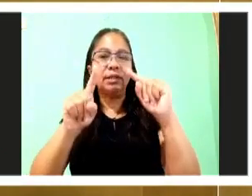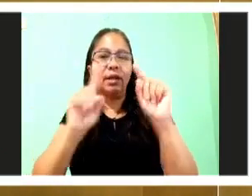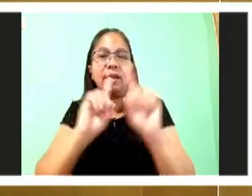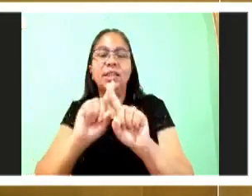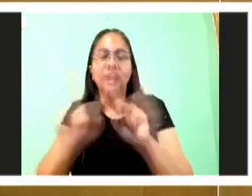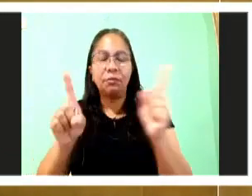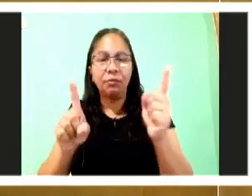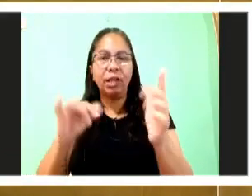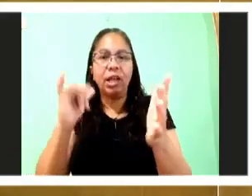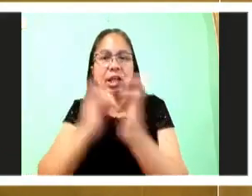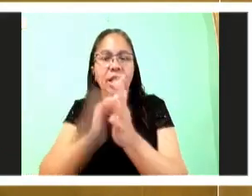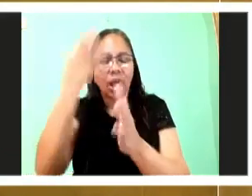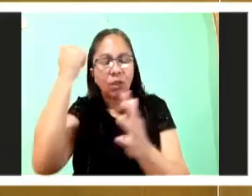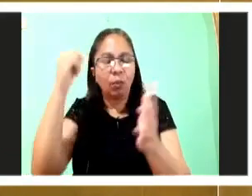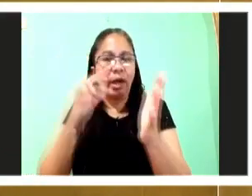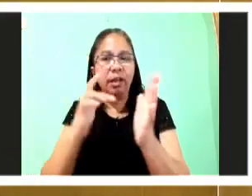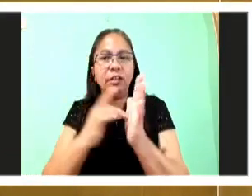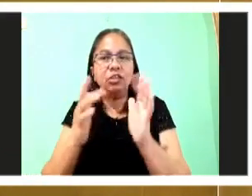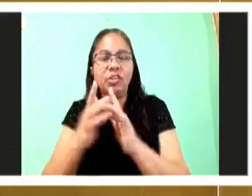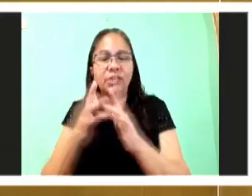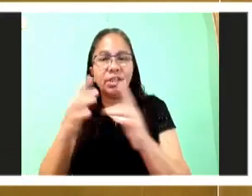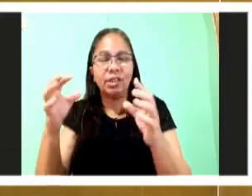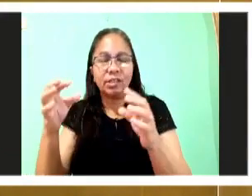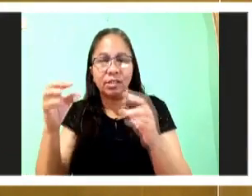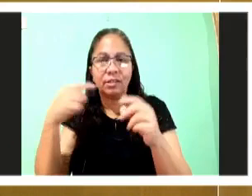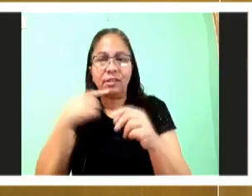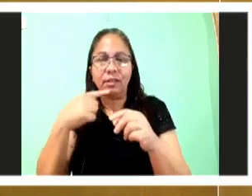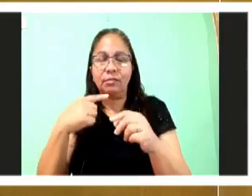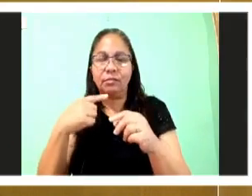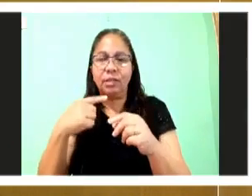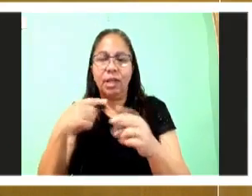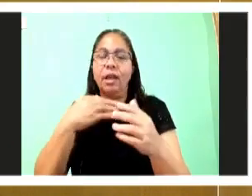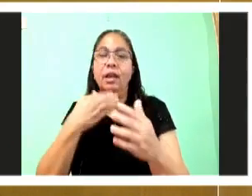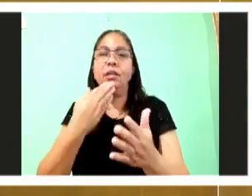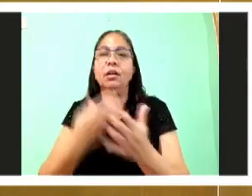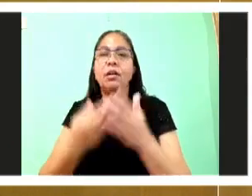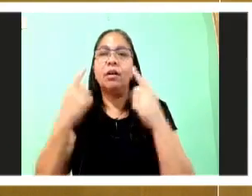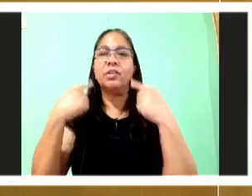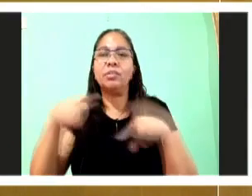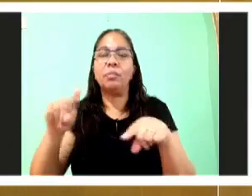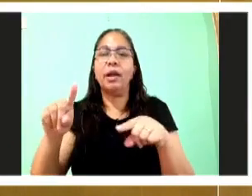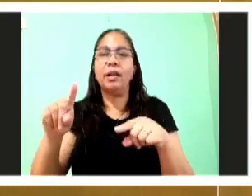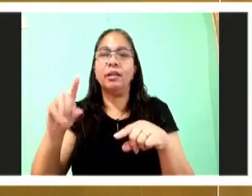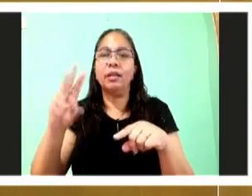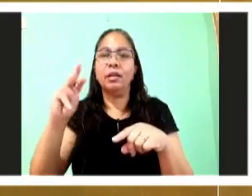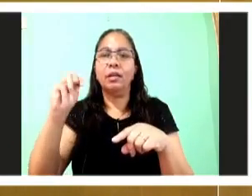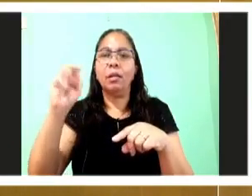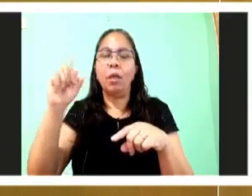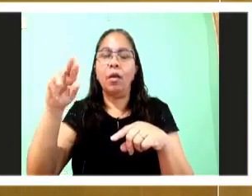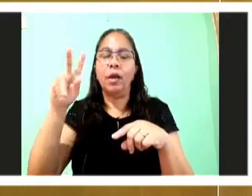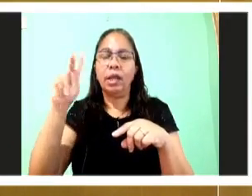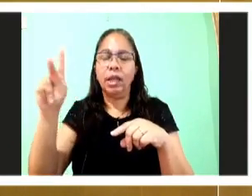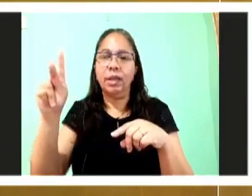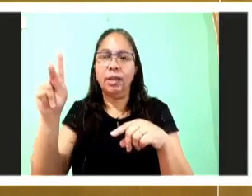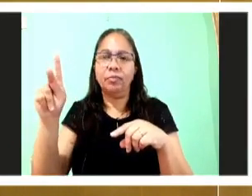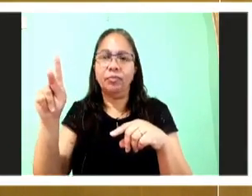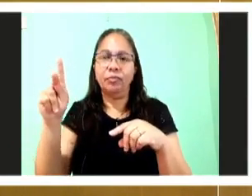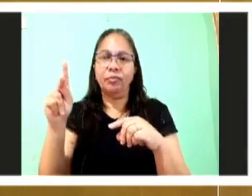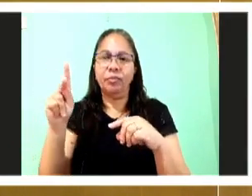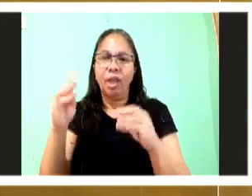why in Mark's gospel, there's a stinger in the gospel that most people miss.